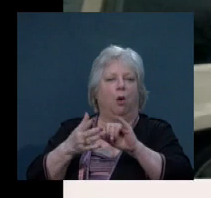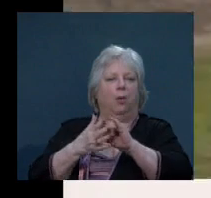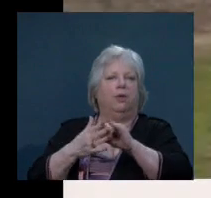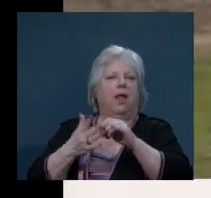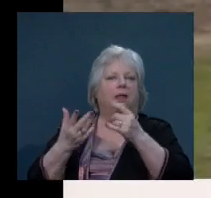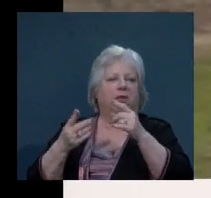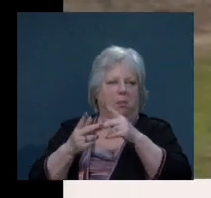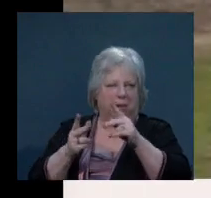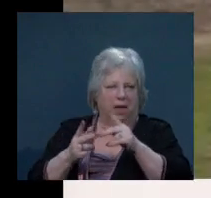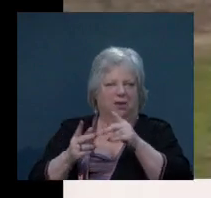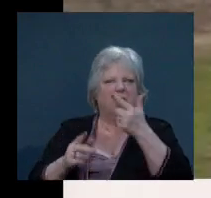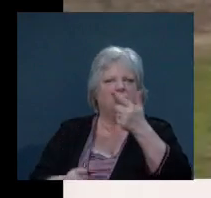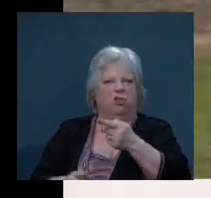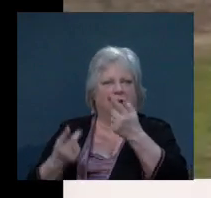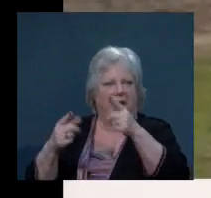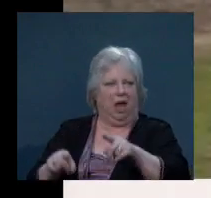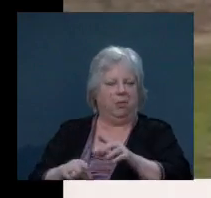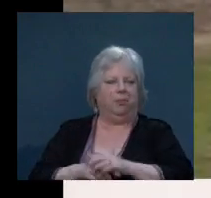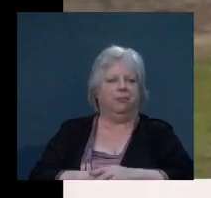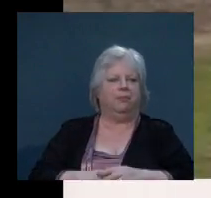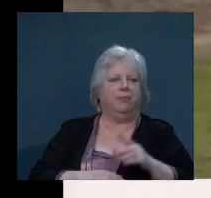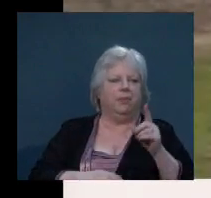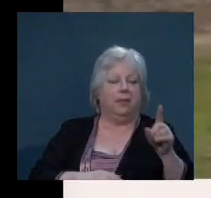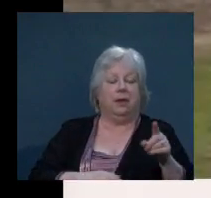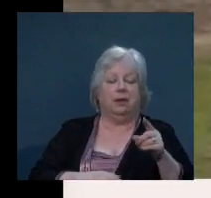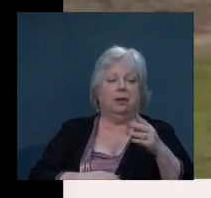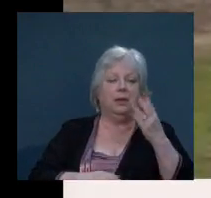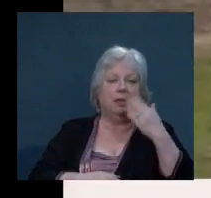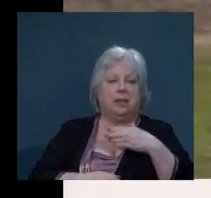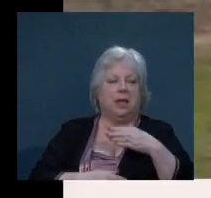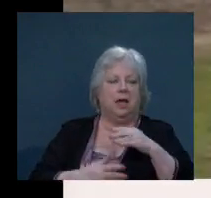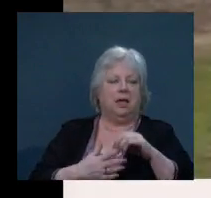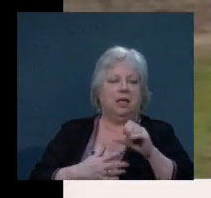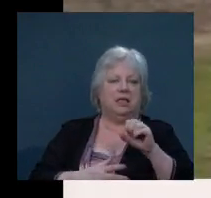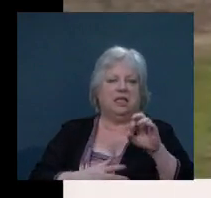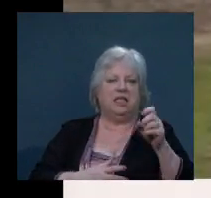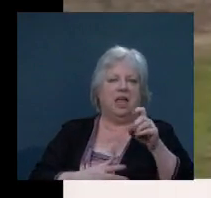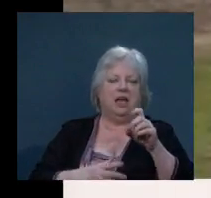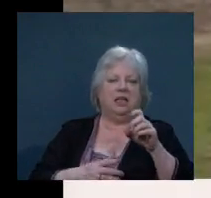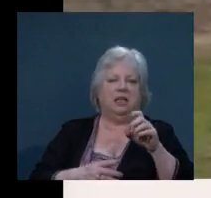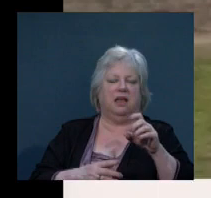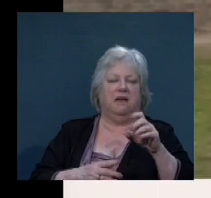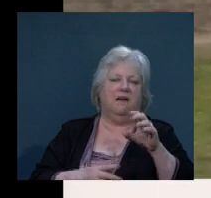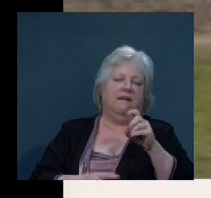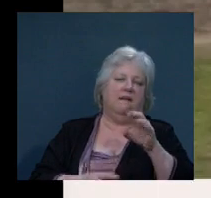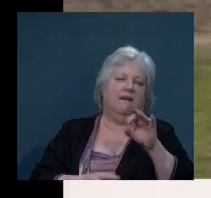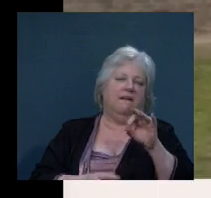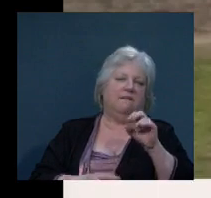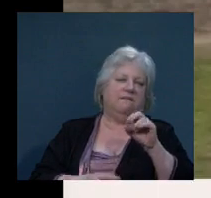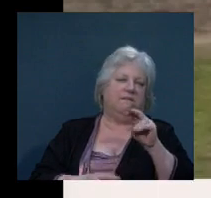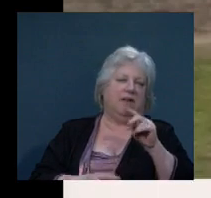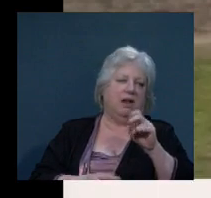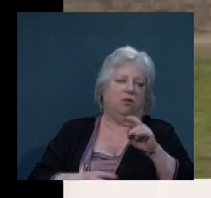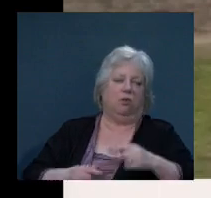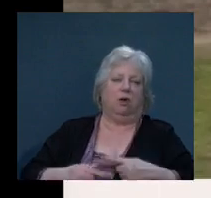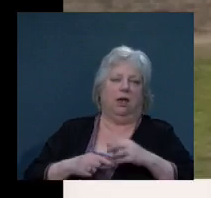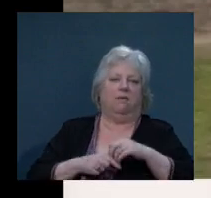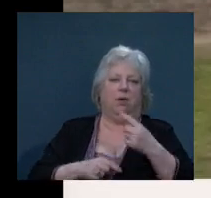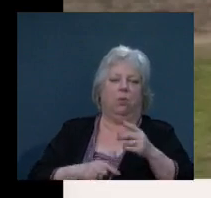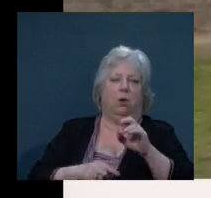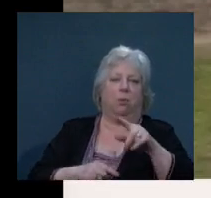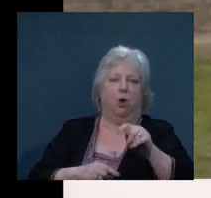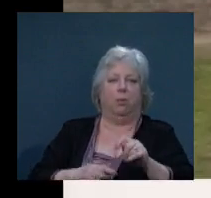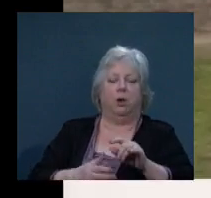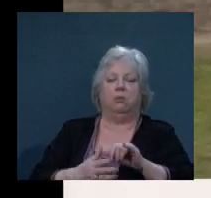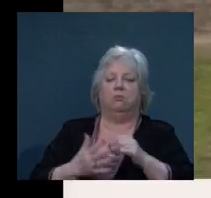shooting occurred. This is the side, the sex offender lived in one of these apartments. Now, for a